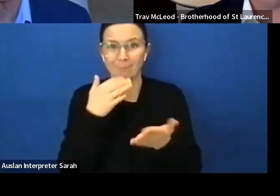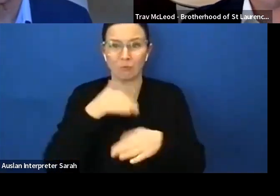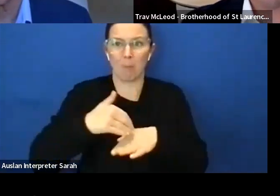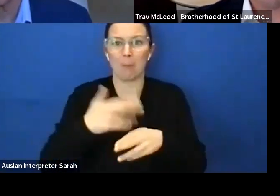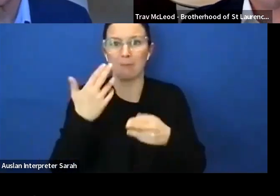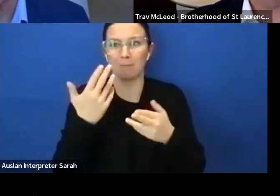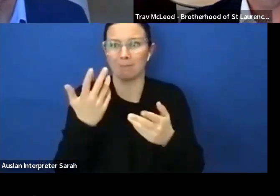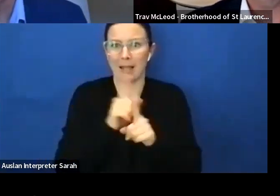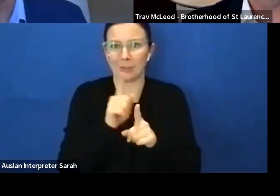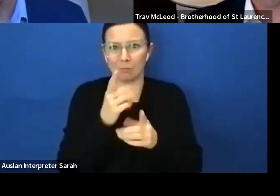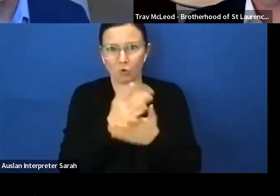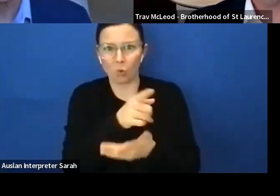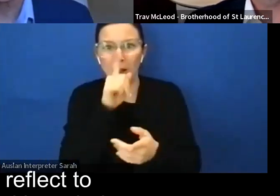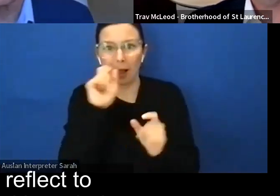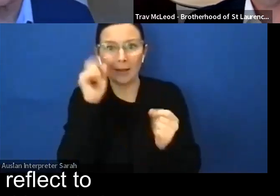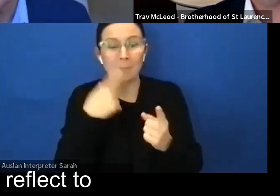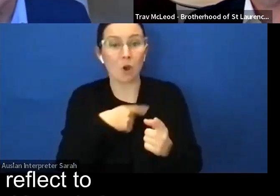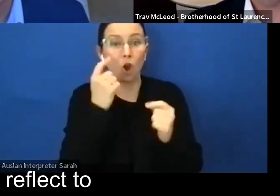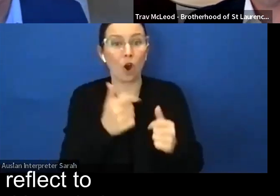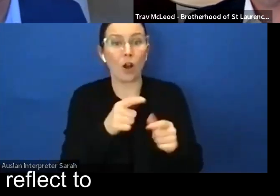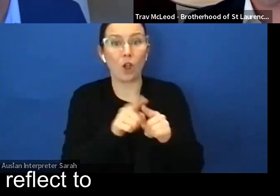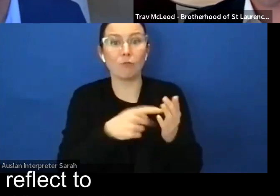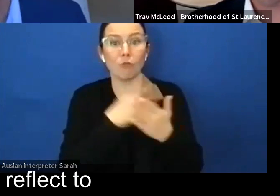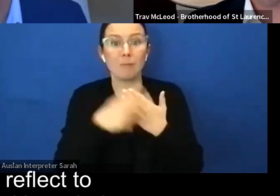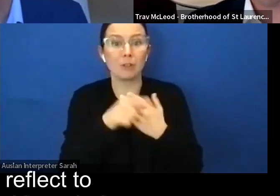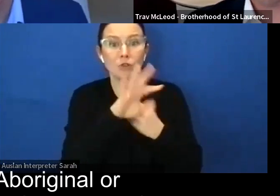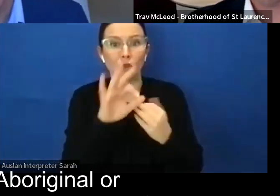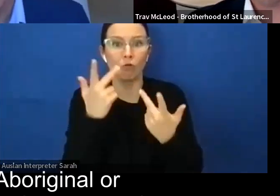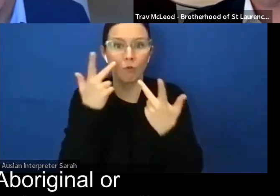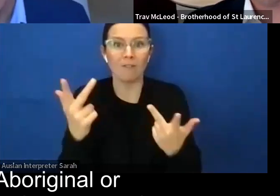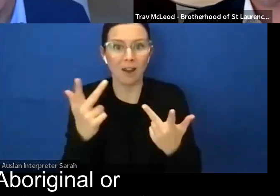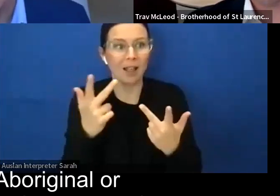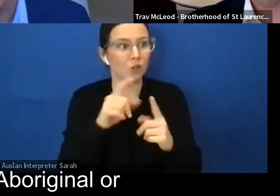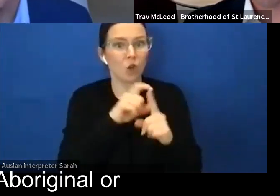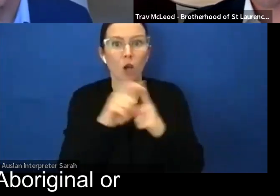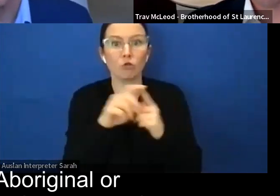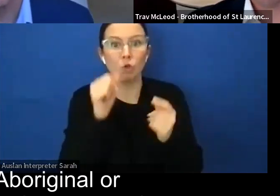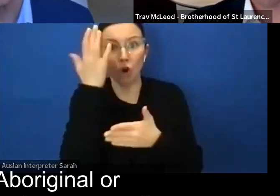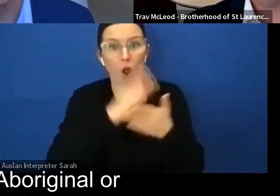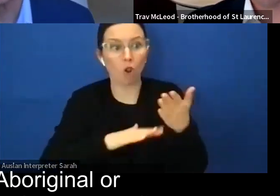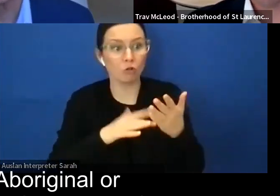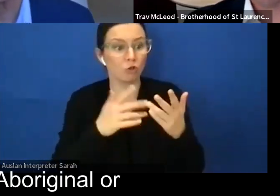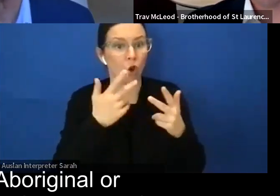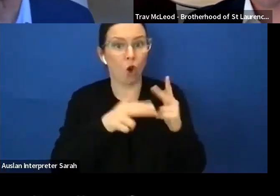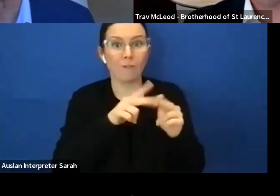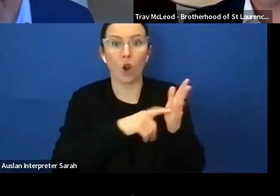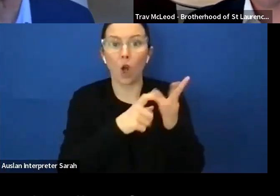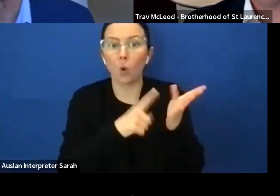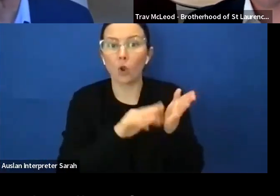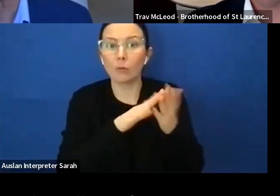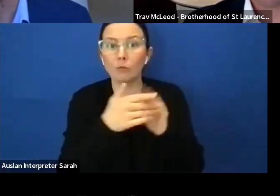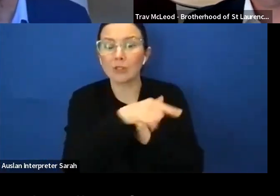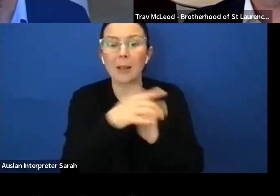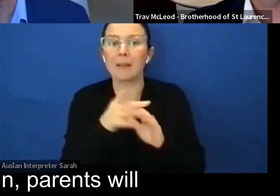imagine, because early learning programs that don't reflect the culture and knowledge of the local Aboriginal or Torres Strait Islander community are not seen